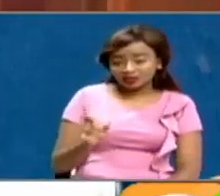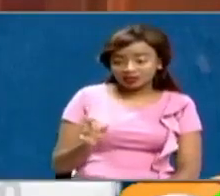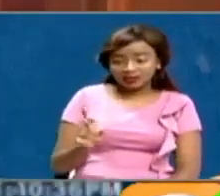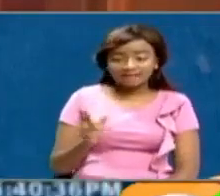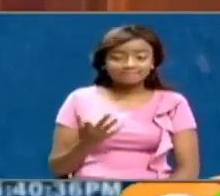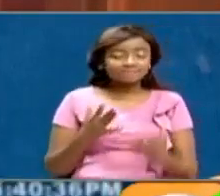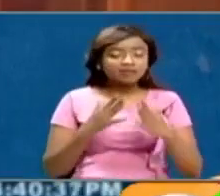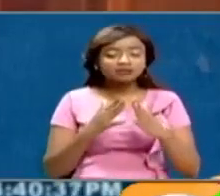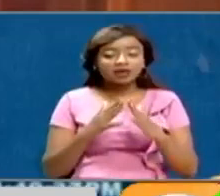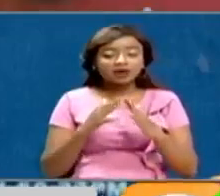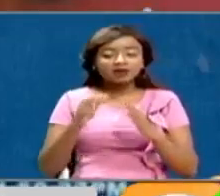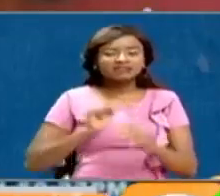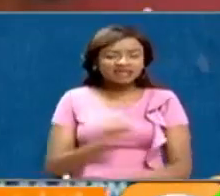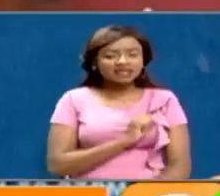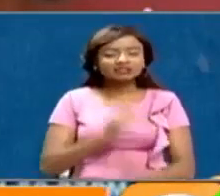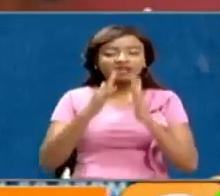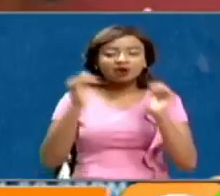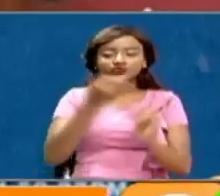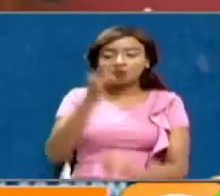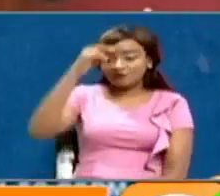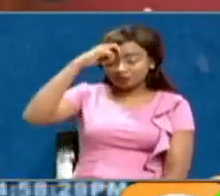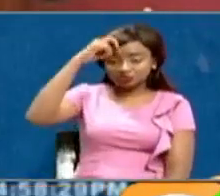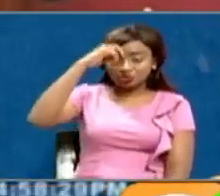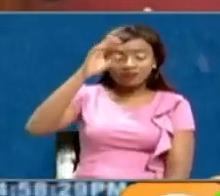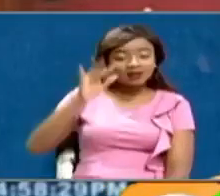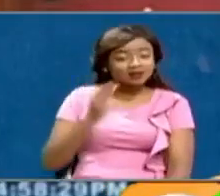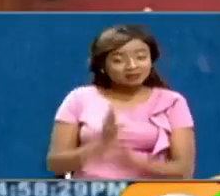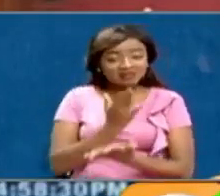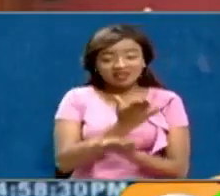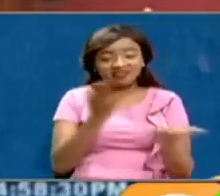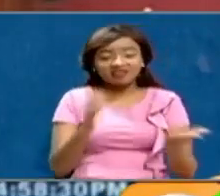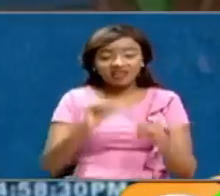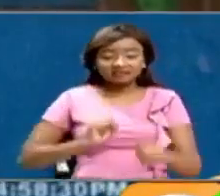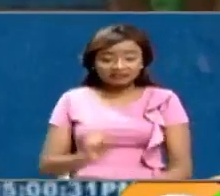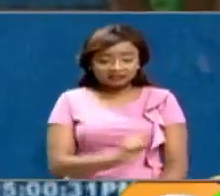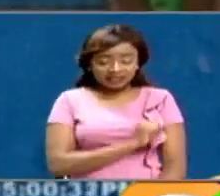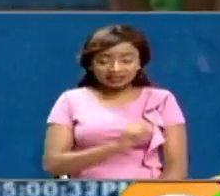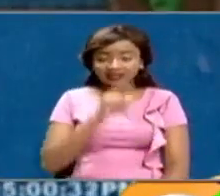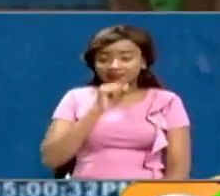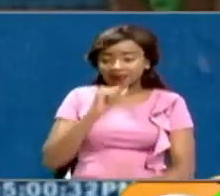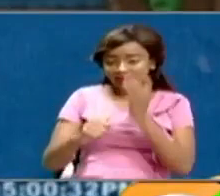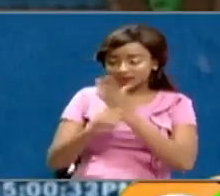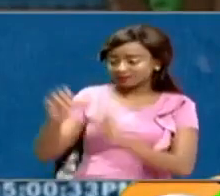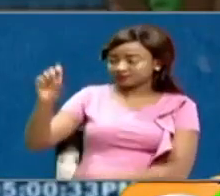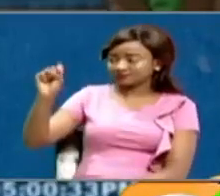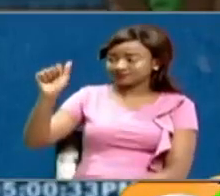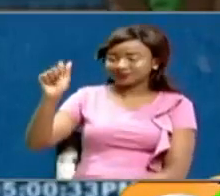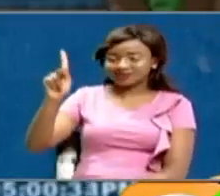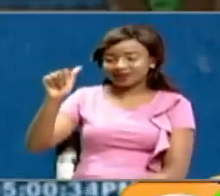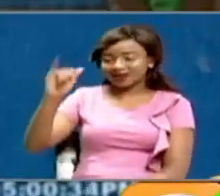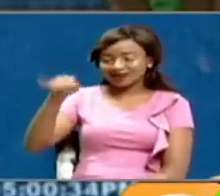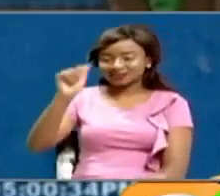This is a house of wisdom. Lakini kikao hakingekosa mihemko. Seneta wa Nairobi Johnson Sakaja